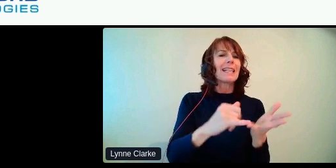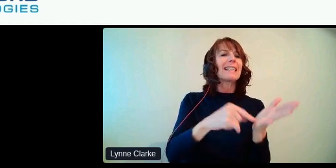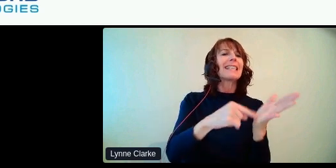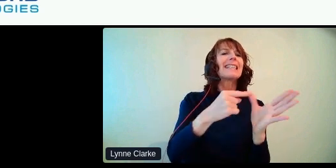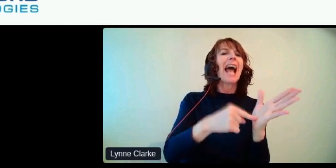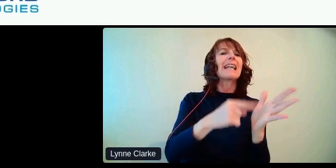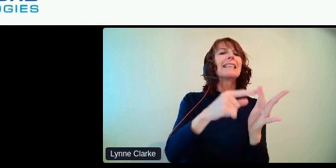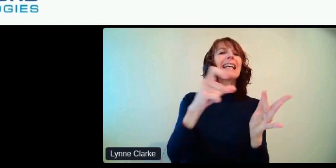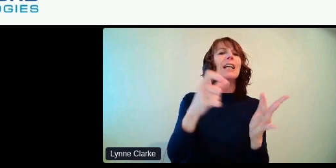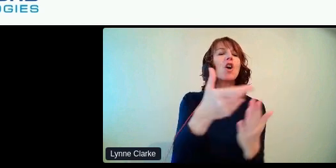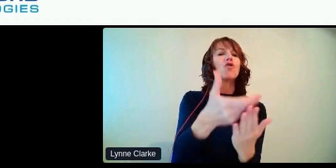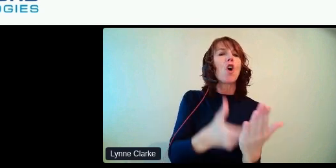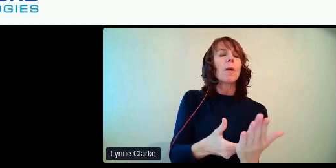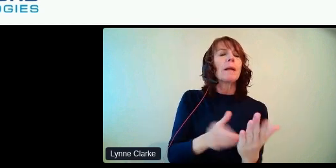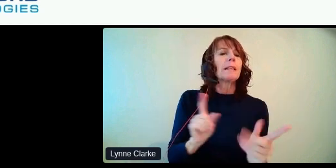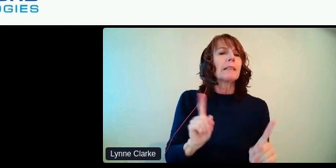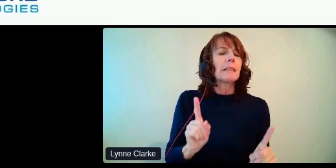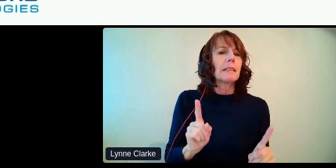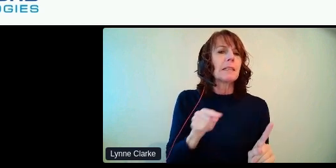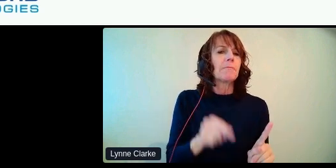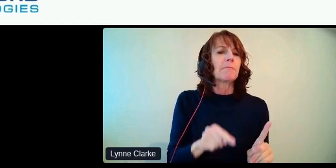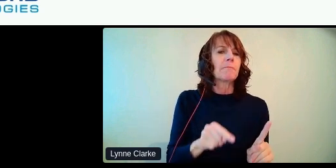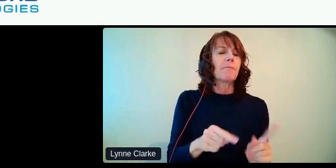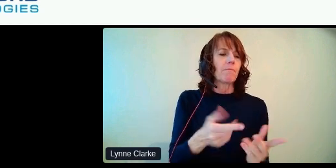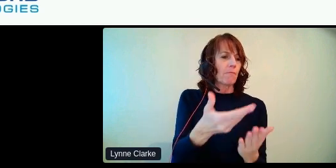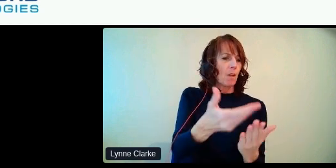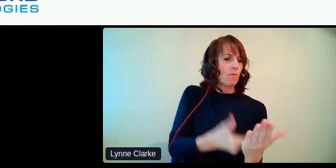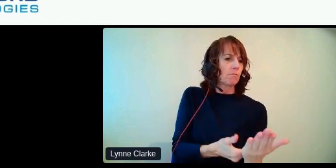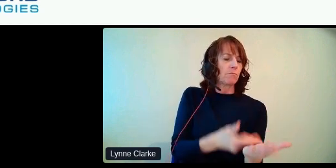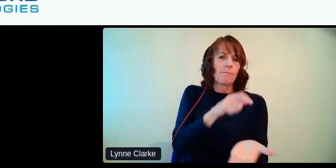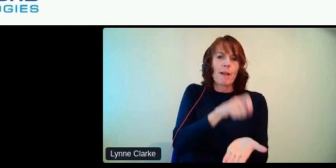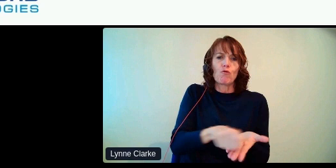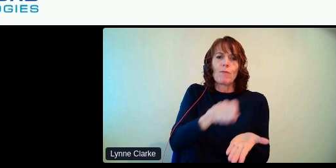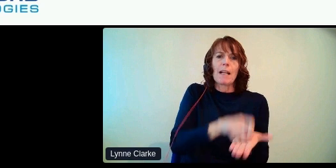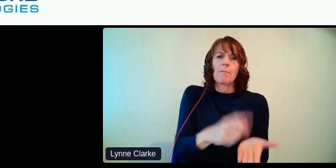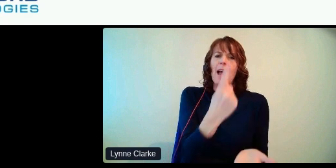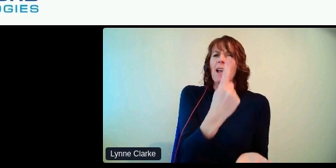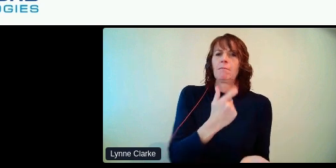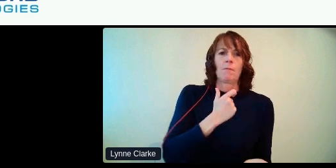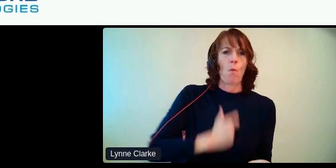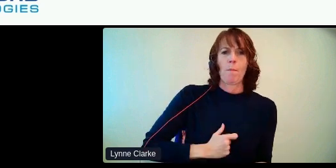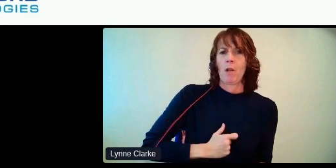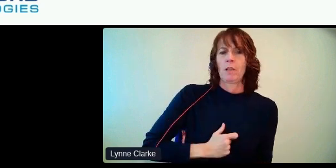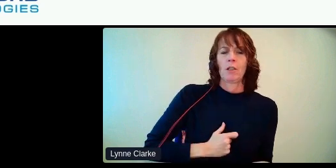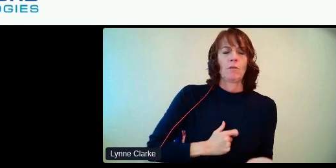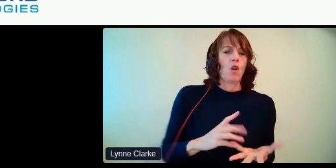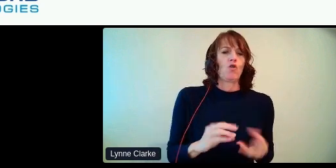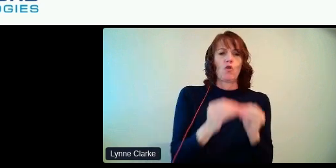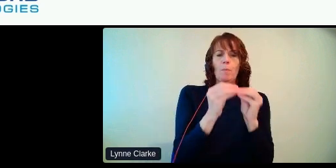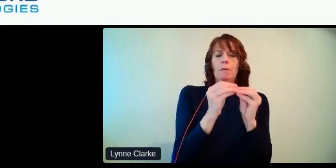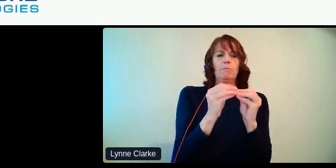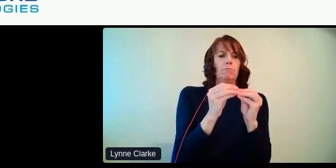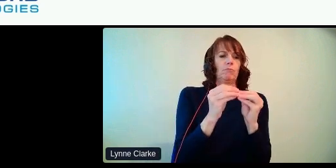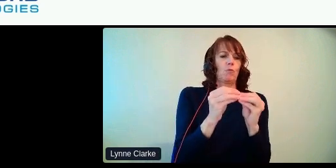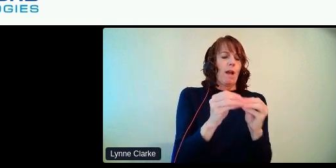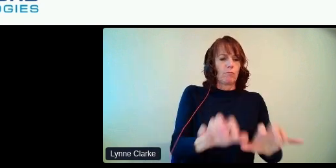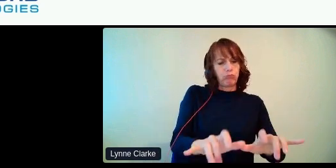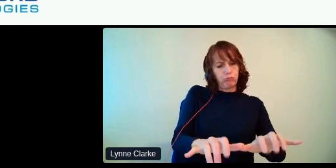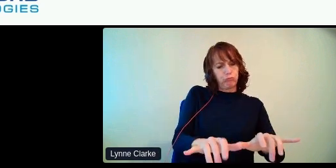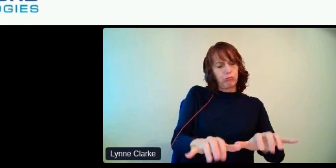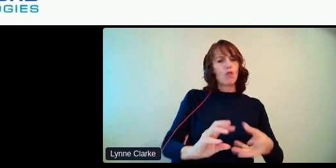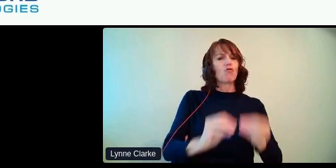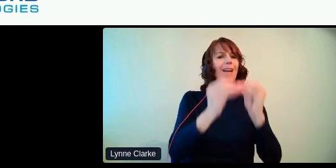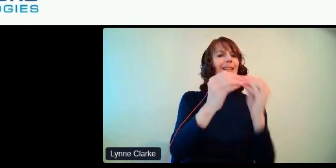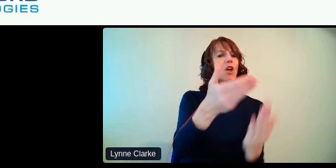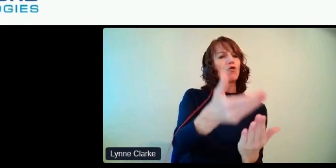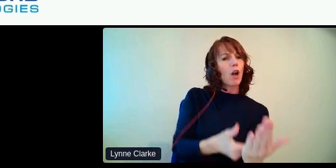documents are really documents that are authored by an individual, let's say. So somebody creating a document on their workstation, or